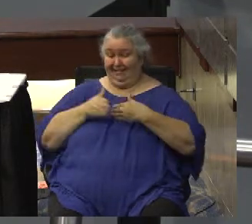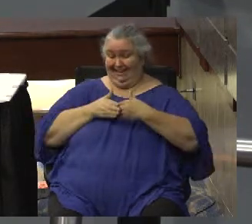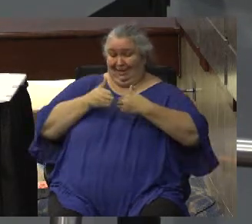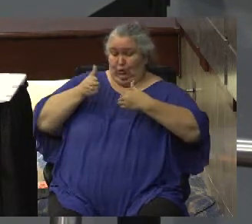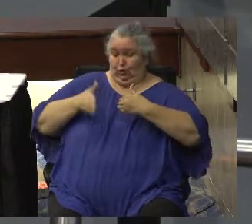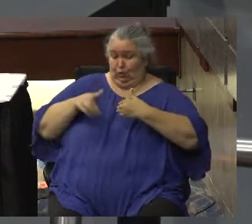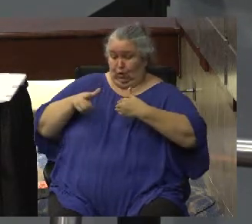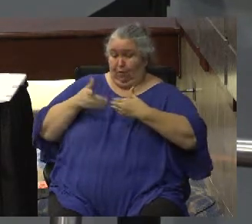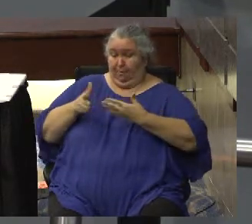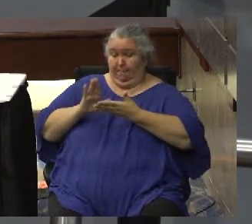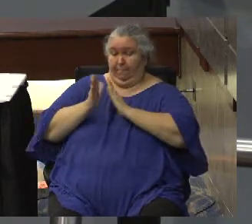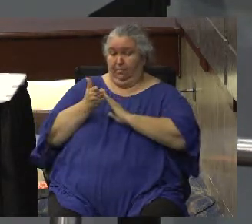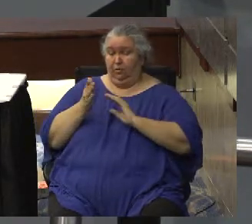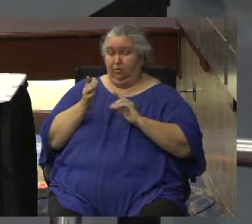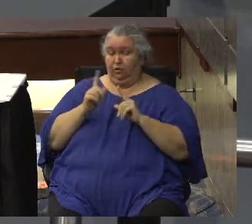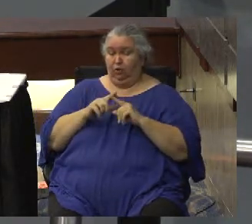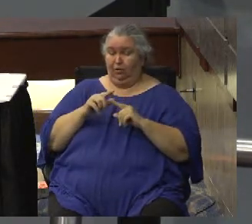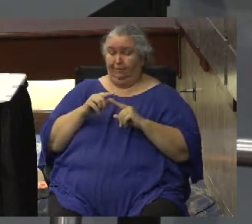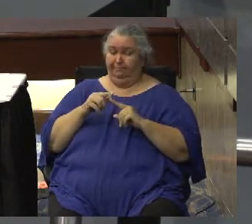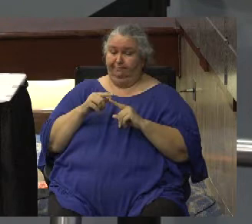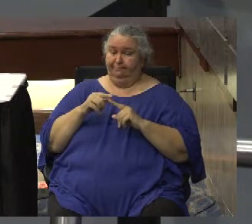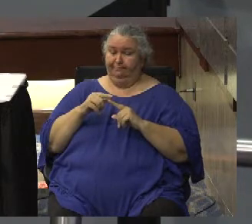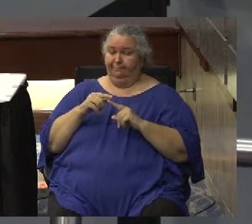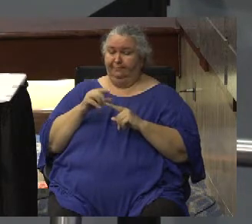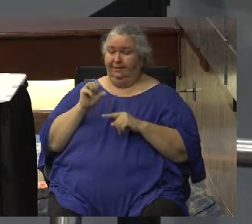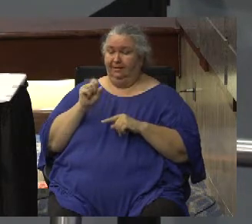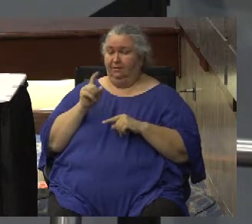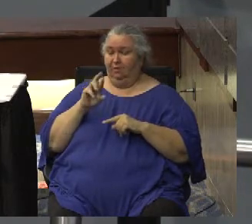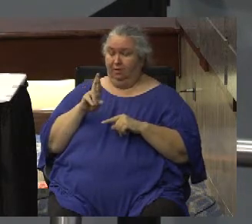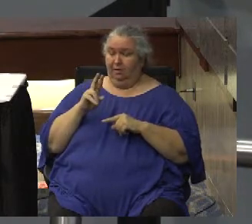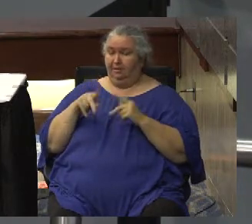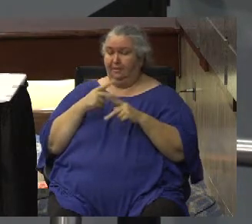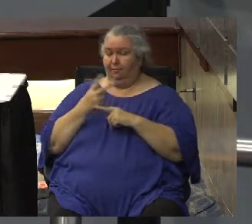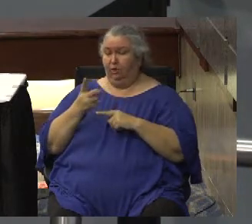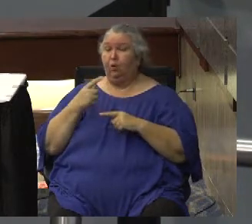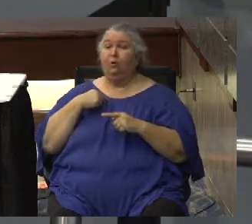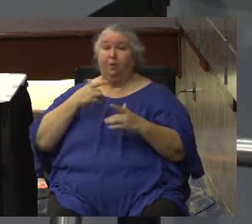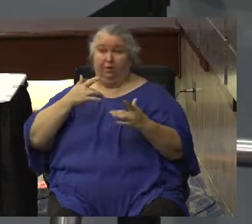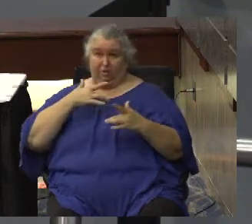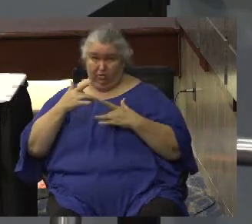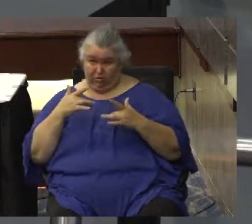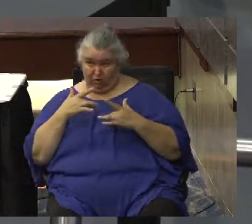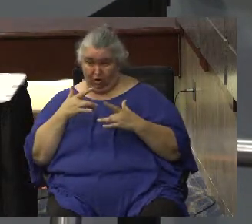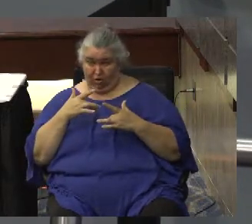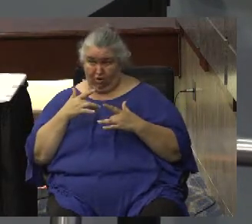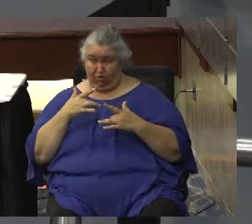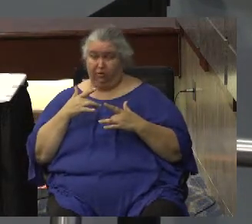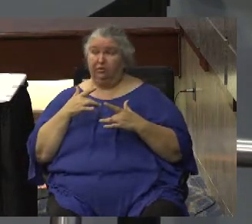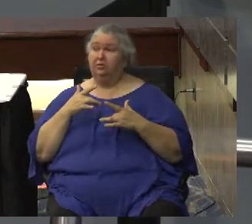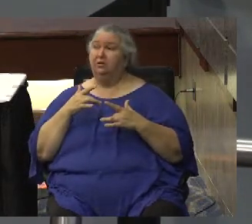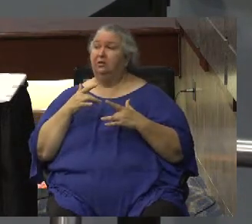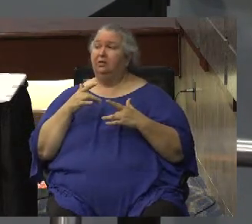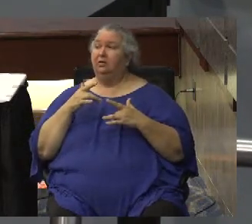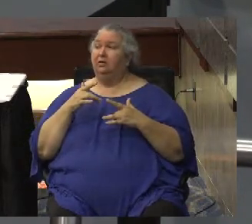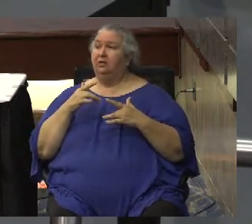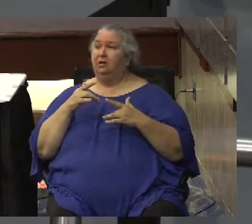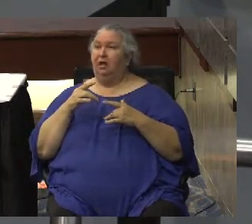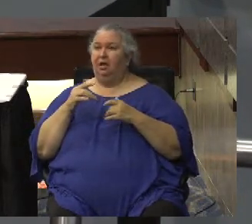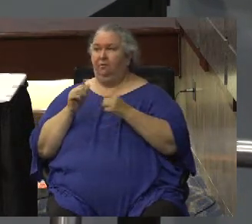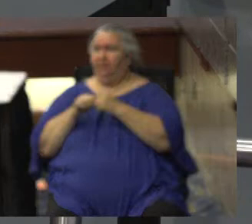possibly be turned into an STR Type 2, the concern for the neighborhood by him and many of the other neighbors has grown.